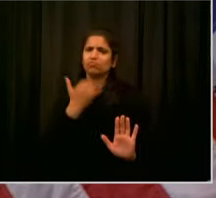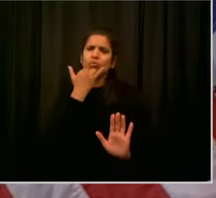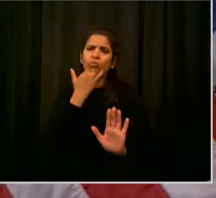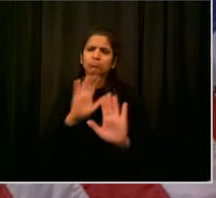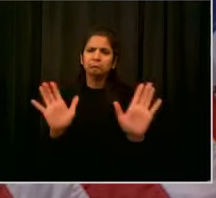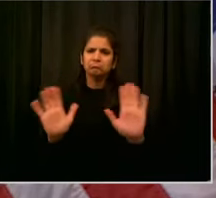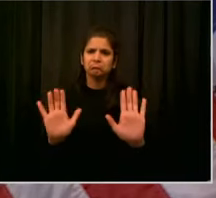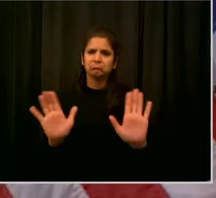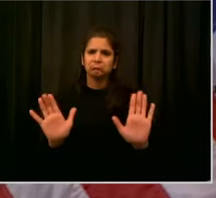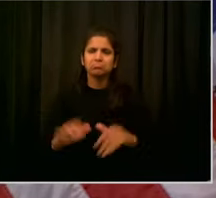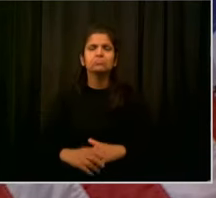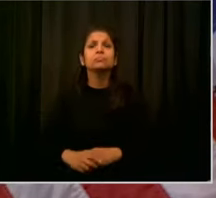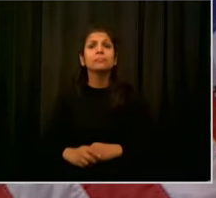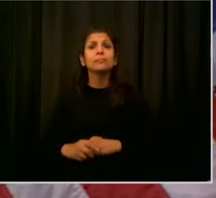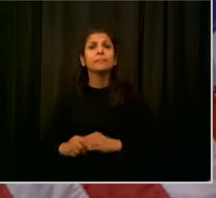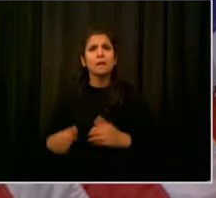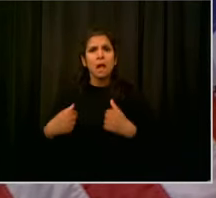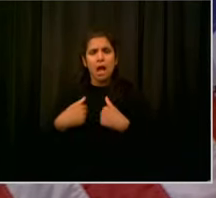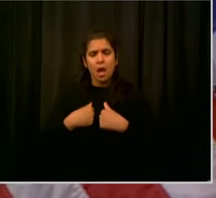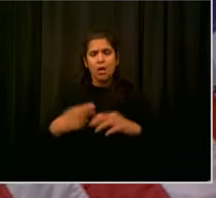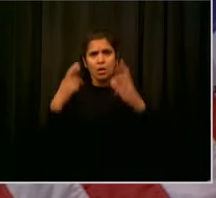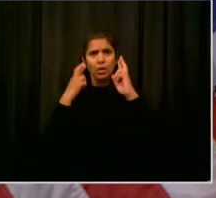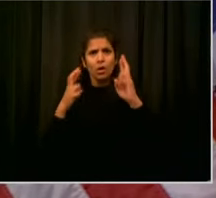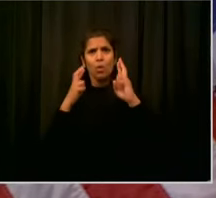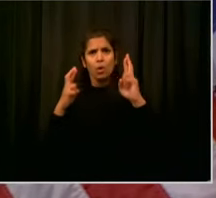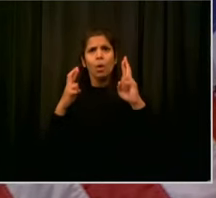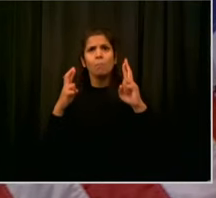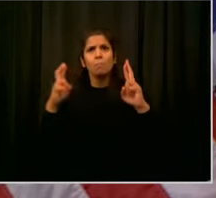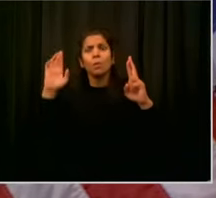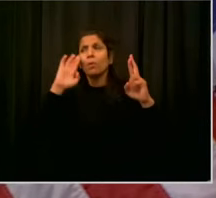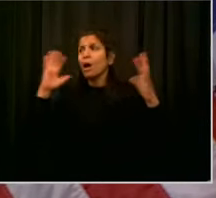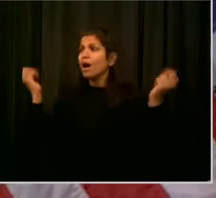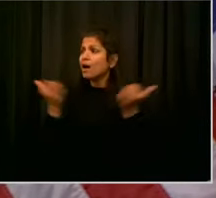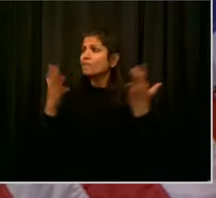we can bring these strands together, and I'll conclude with this point. I'm hopeful we